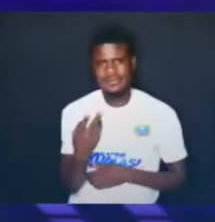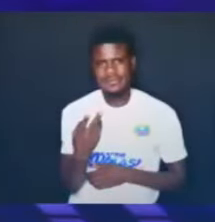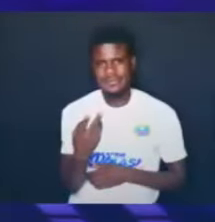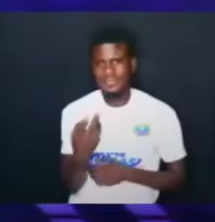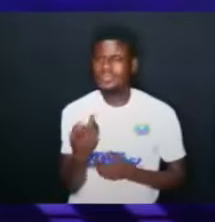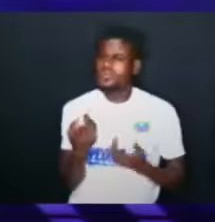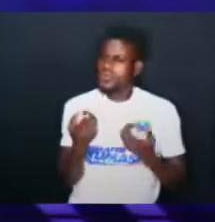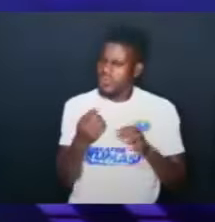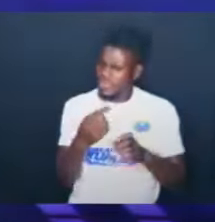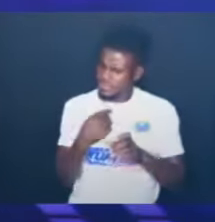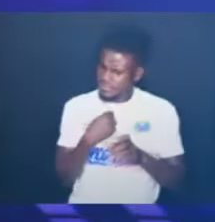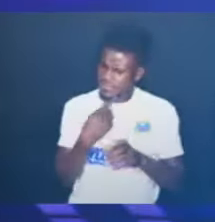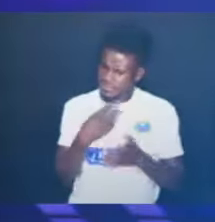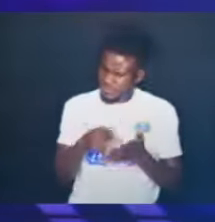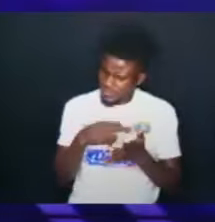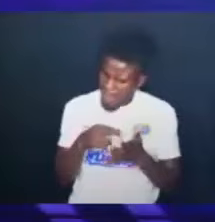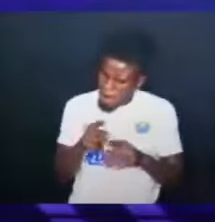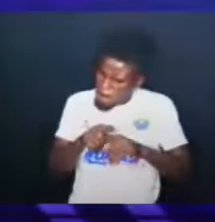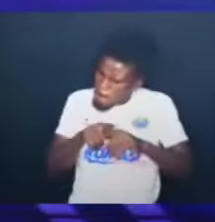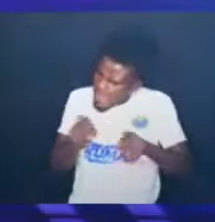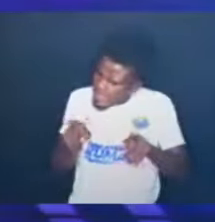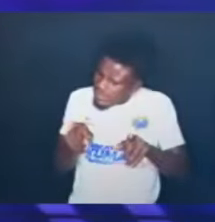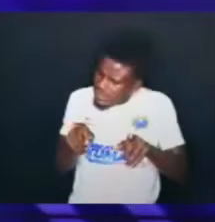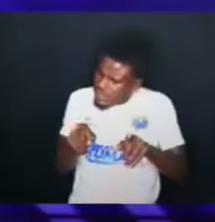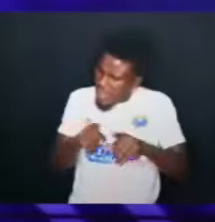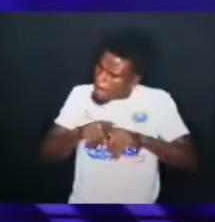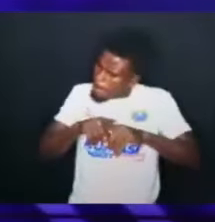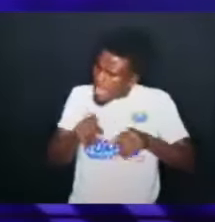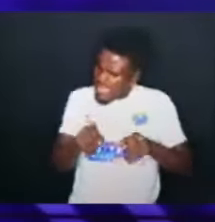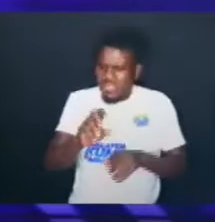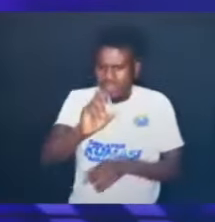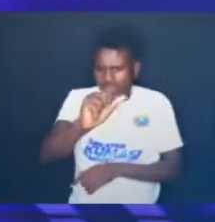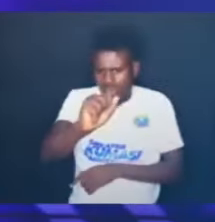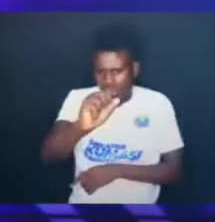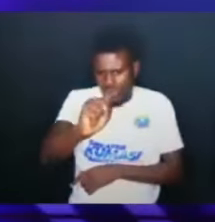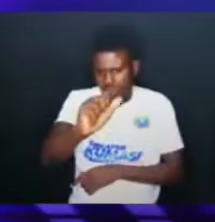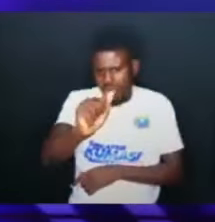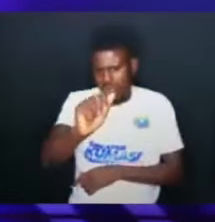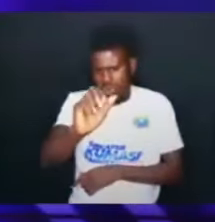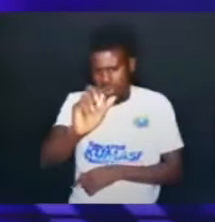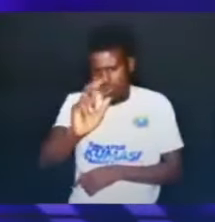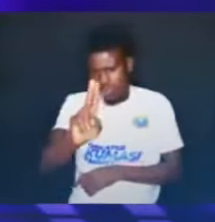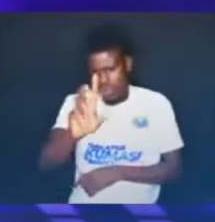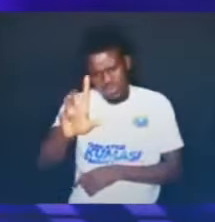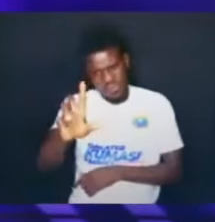but Saul spared Agag, I don't feel his heart. But when I come